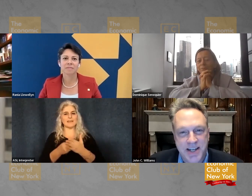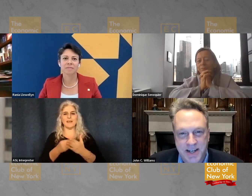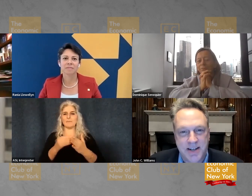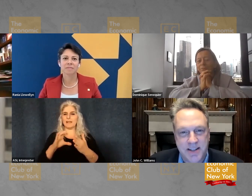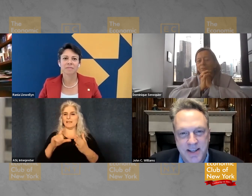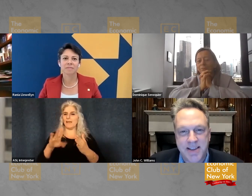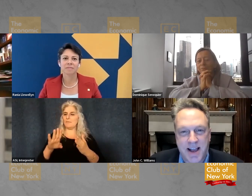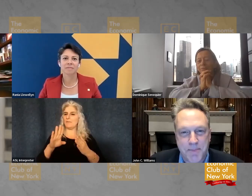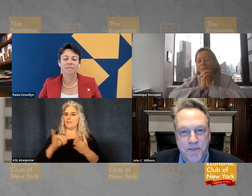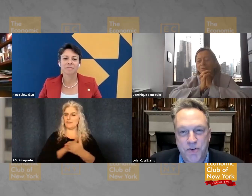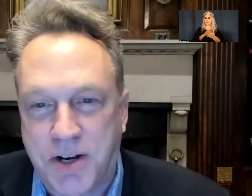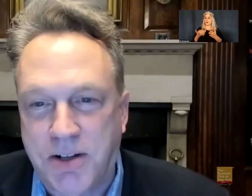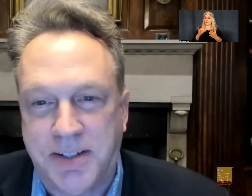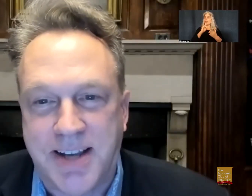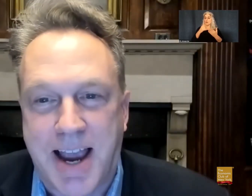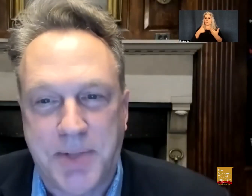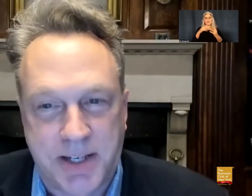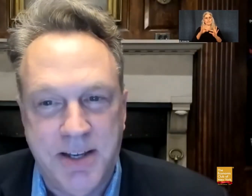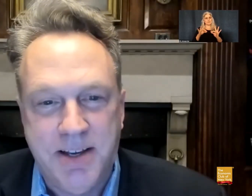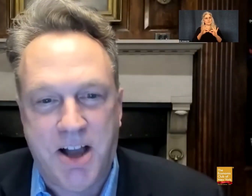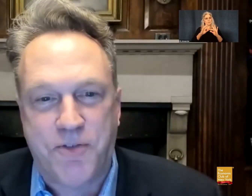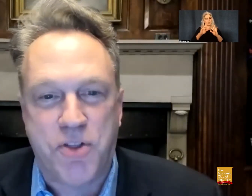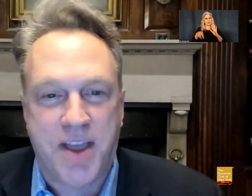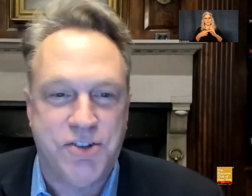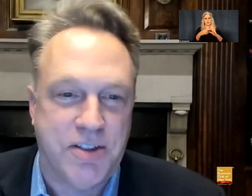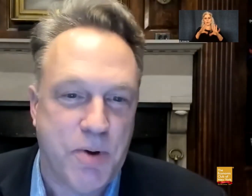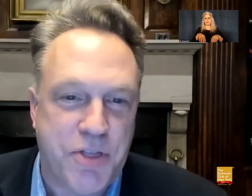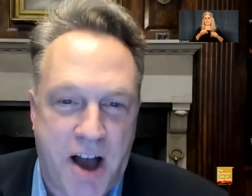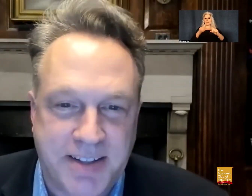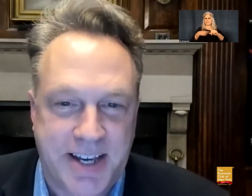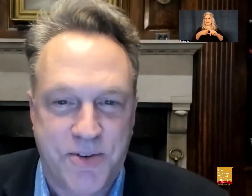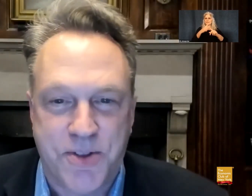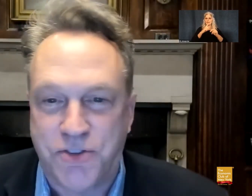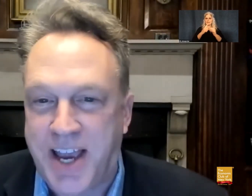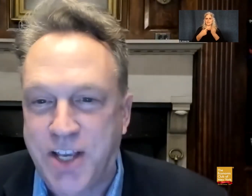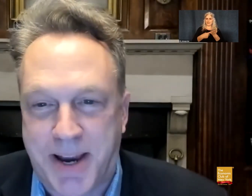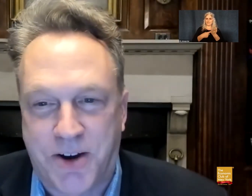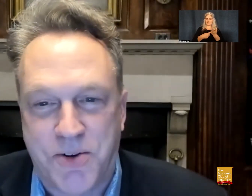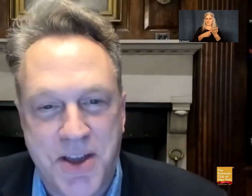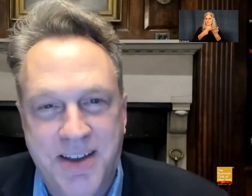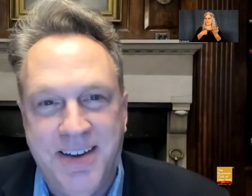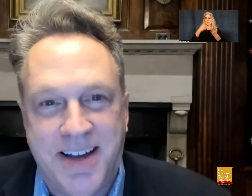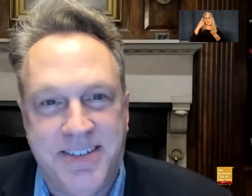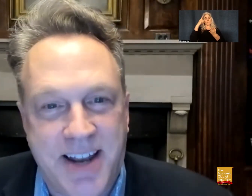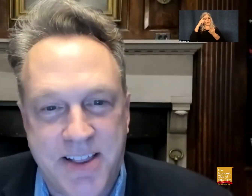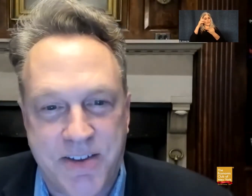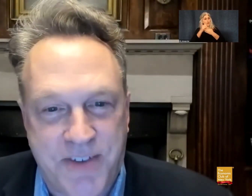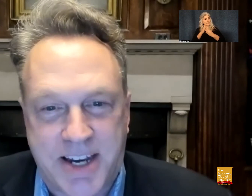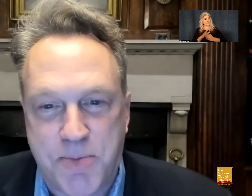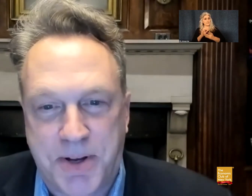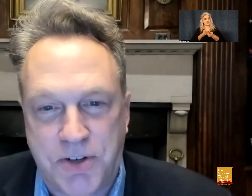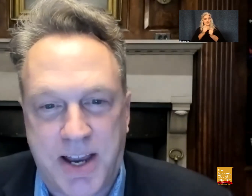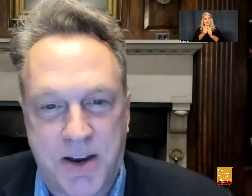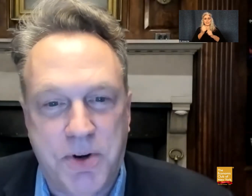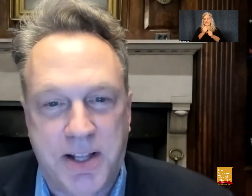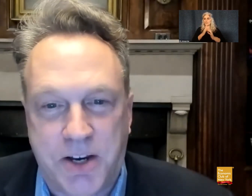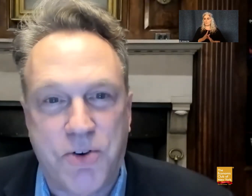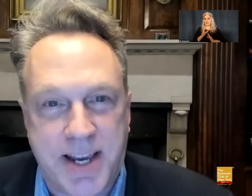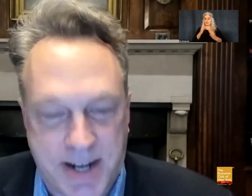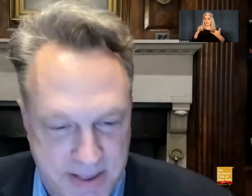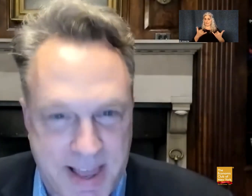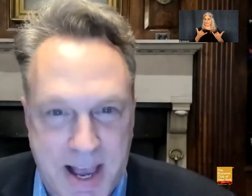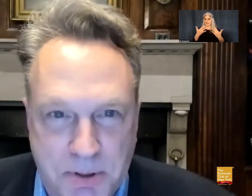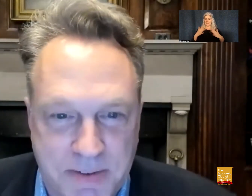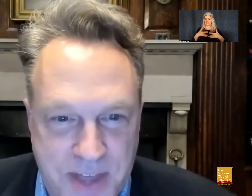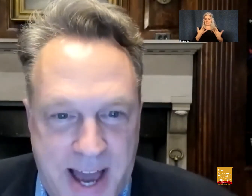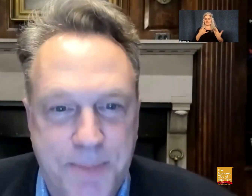in convening these types of critical and timely conversations with thought leaders and change makers. And today's event has been a really